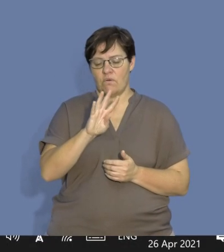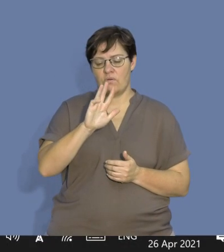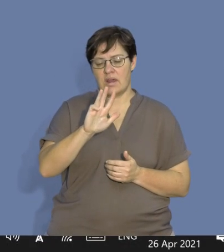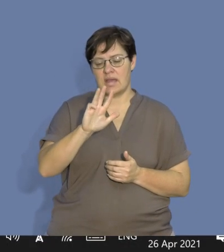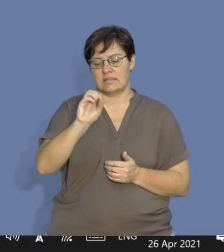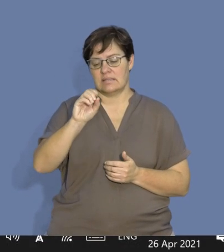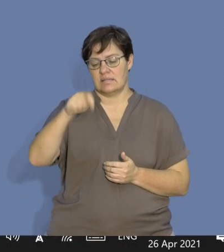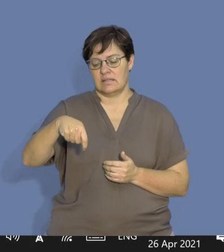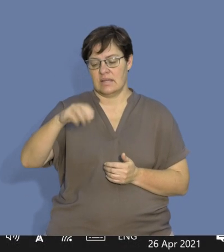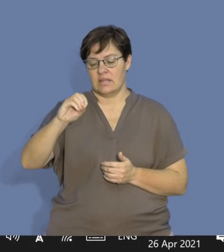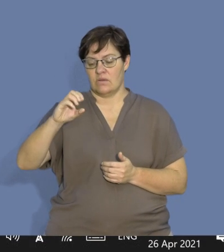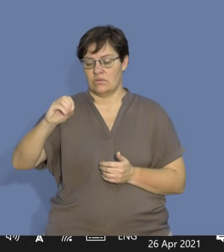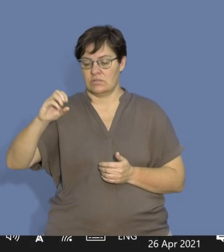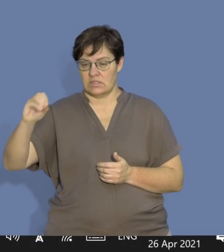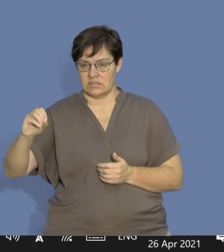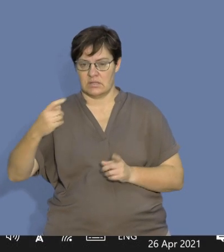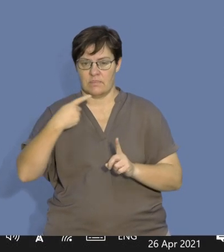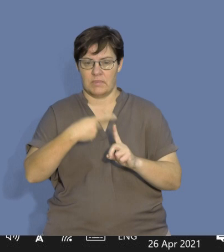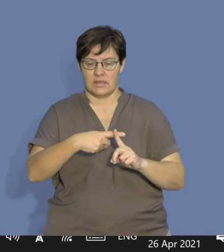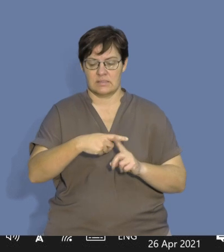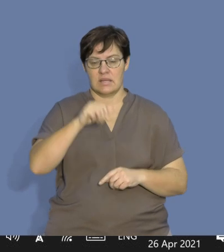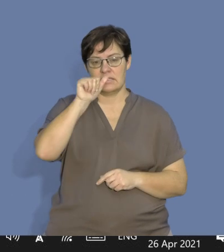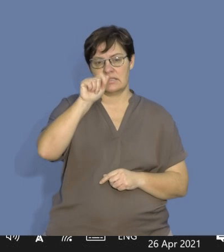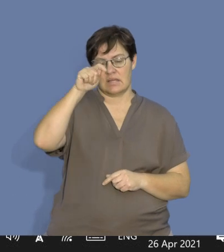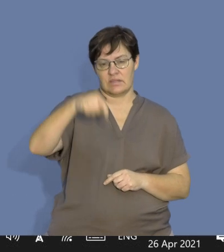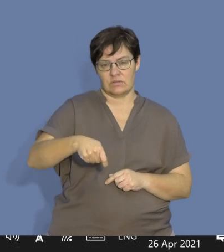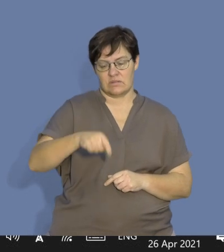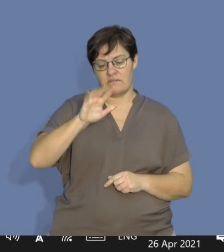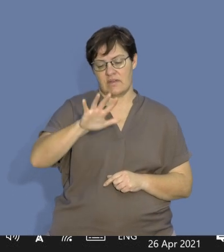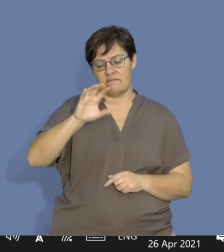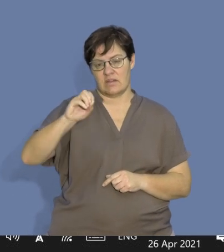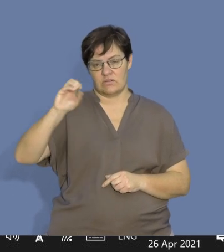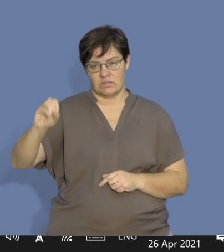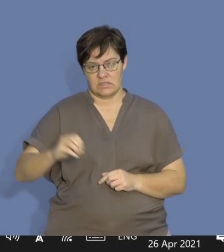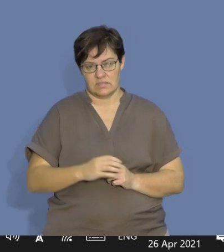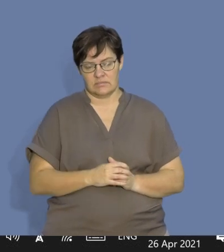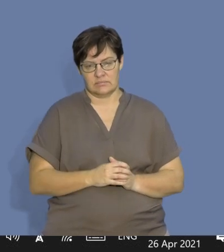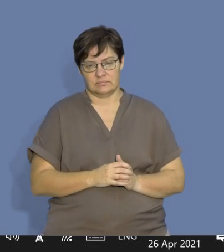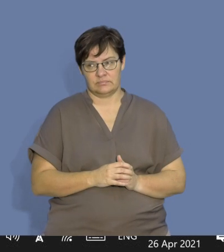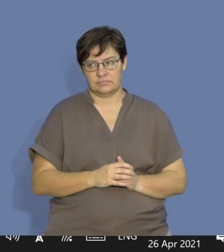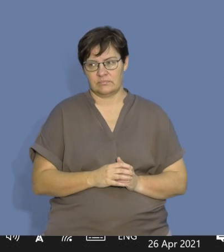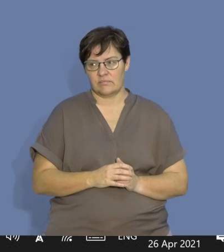out. So at the end of the year, 490,000 plus